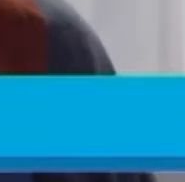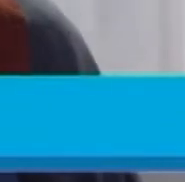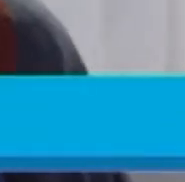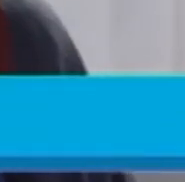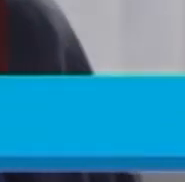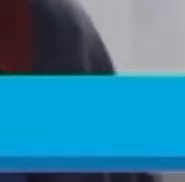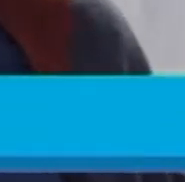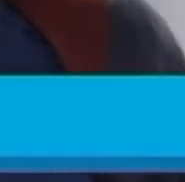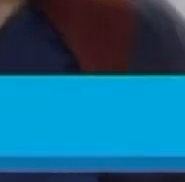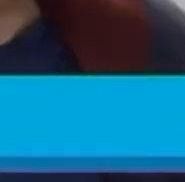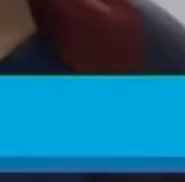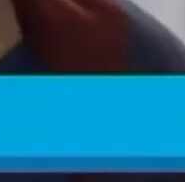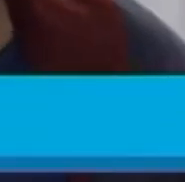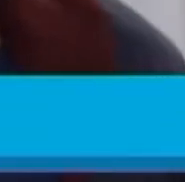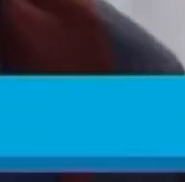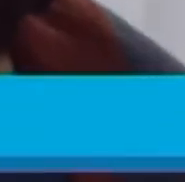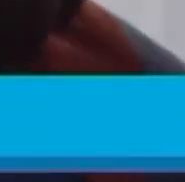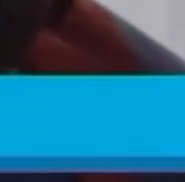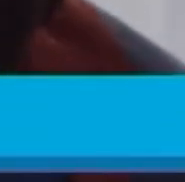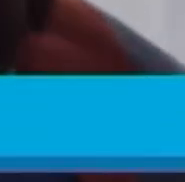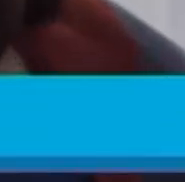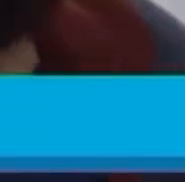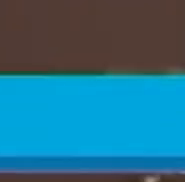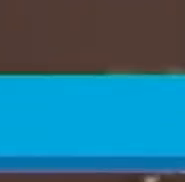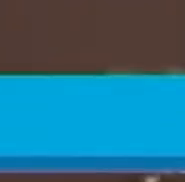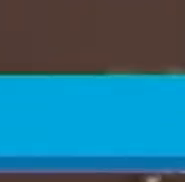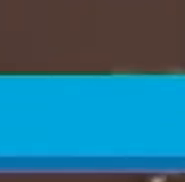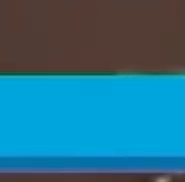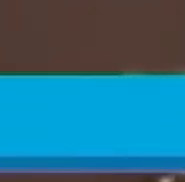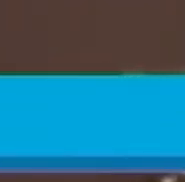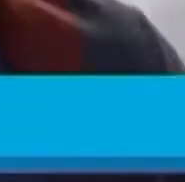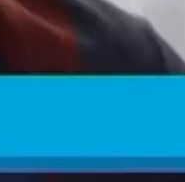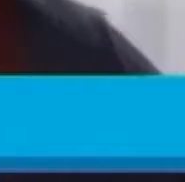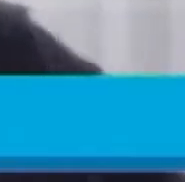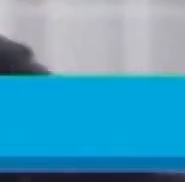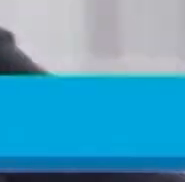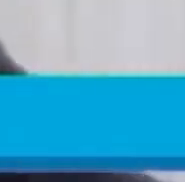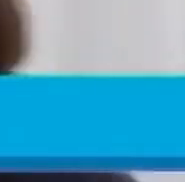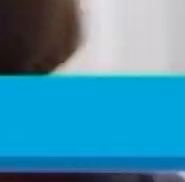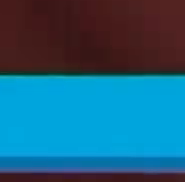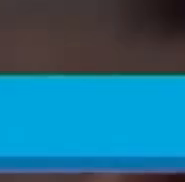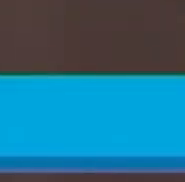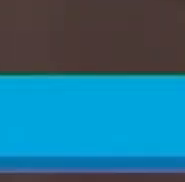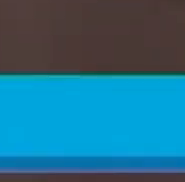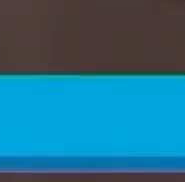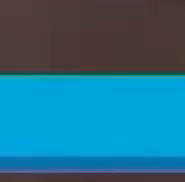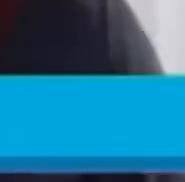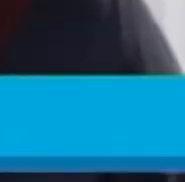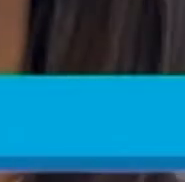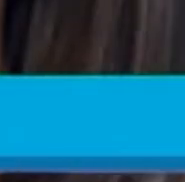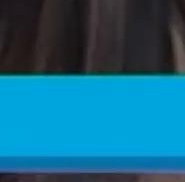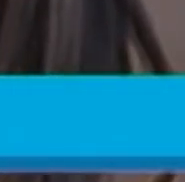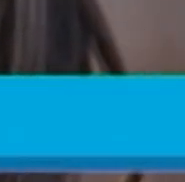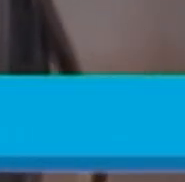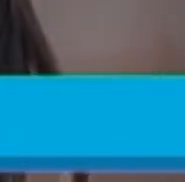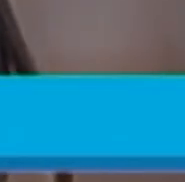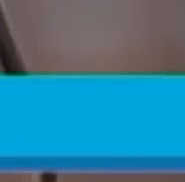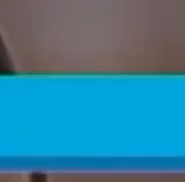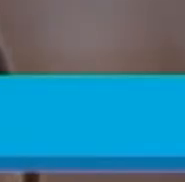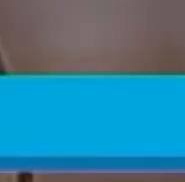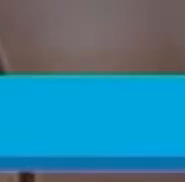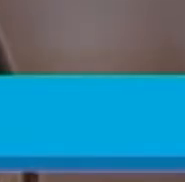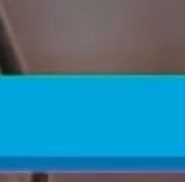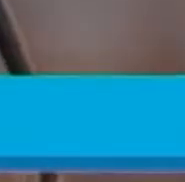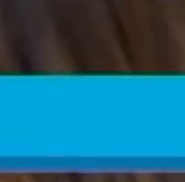want any of that money. They are simply lying in wait to steal the whole lot of it. I am going to talk to Antonio. But what for? What gives you the right to